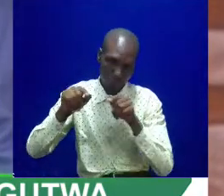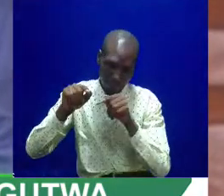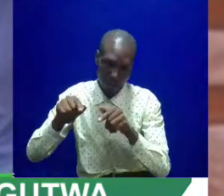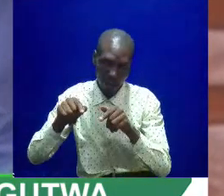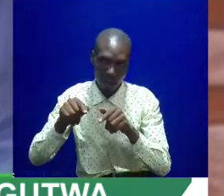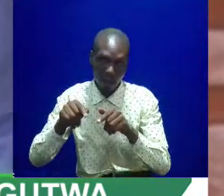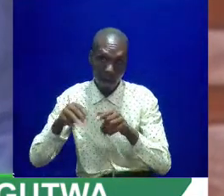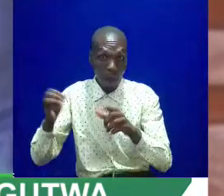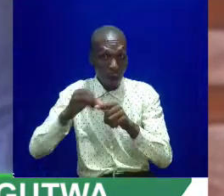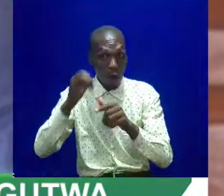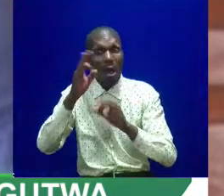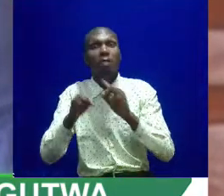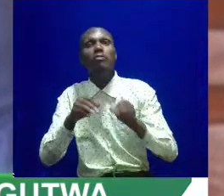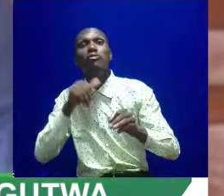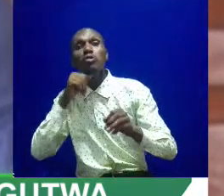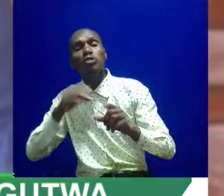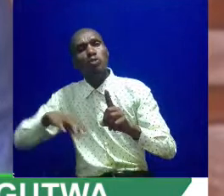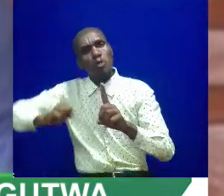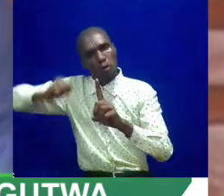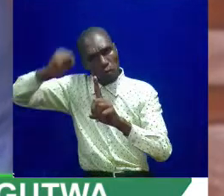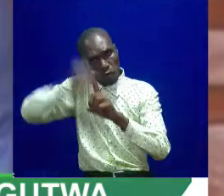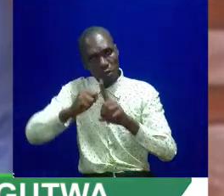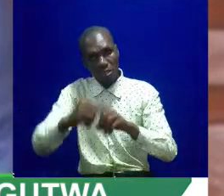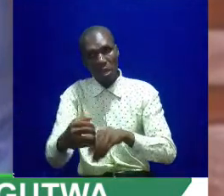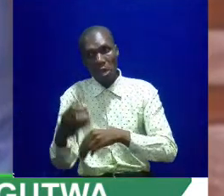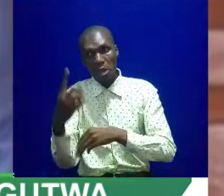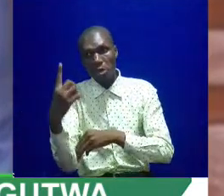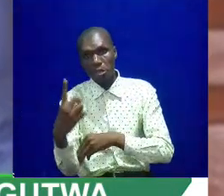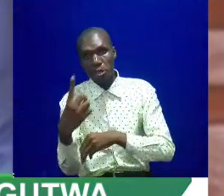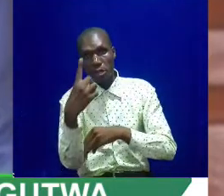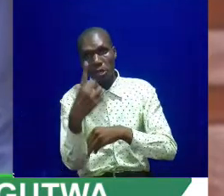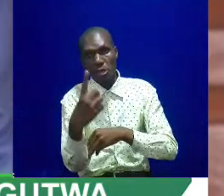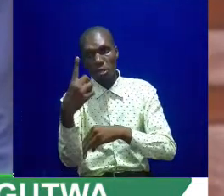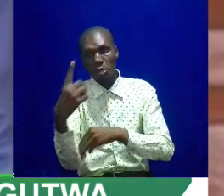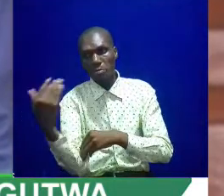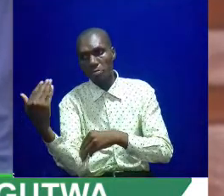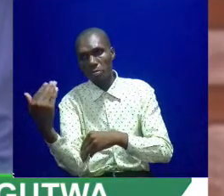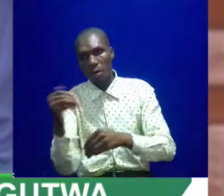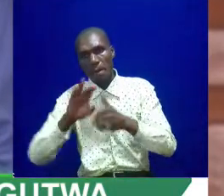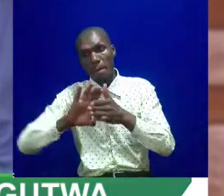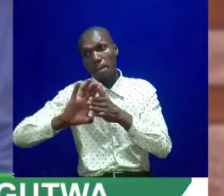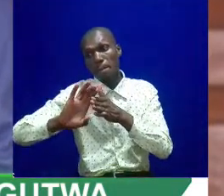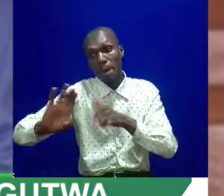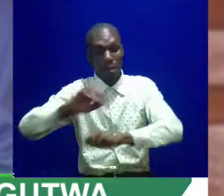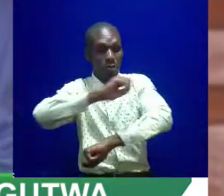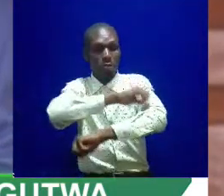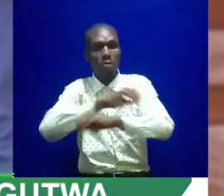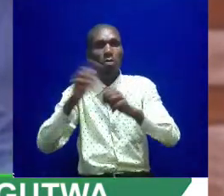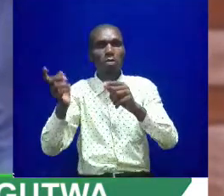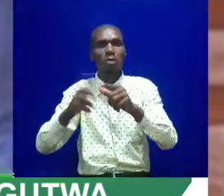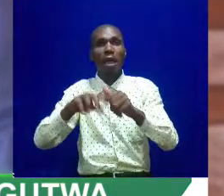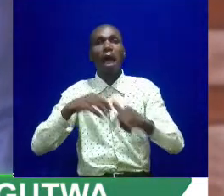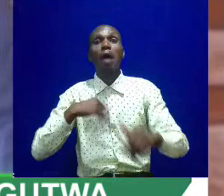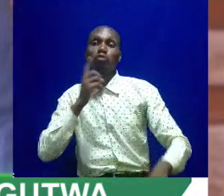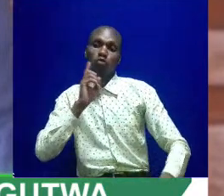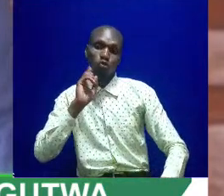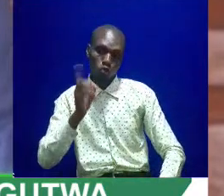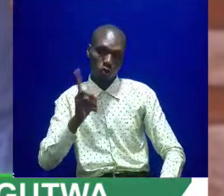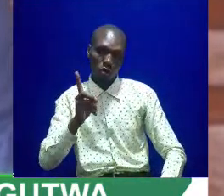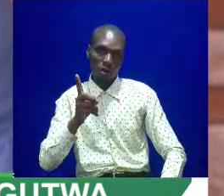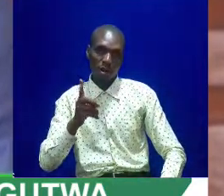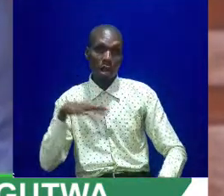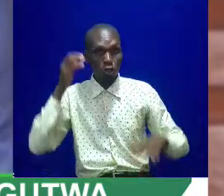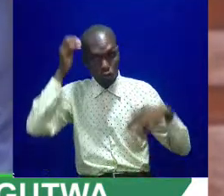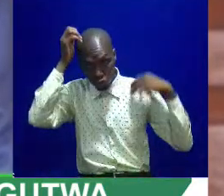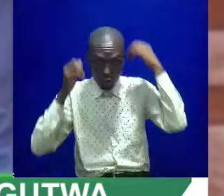by force, and every child must go back to school. I have directed the military